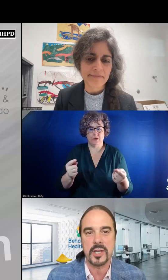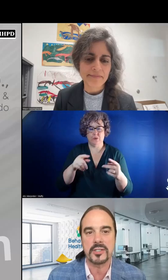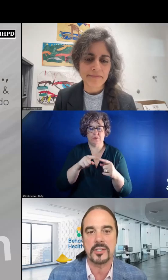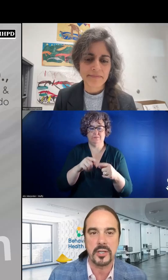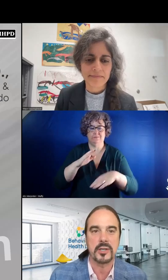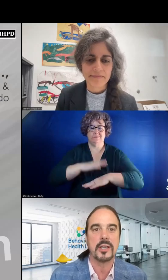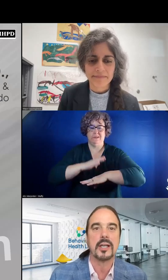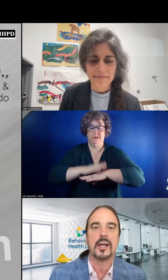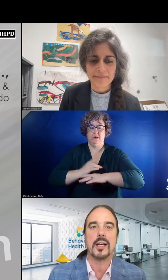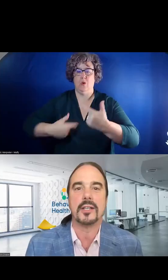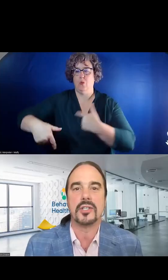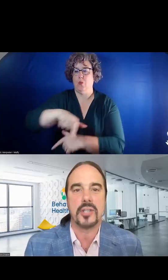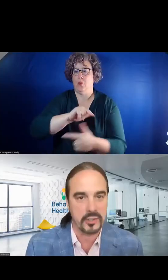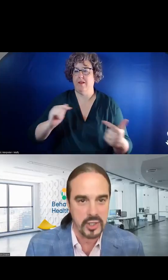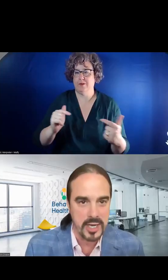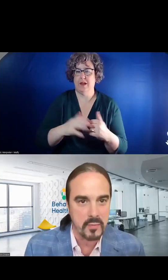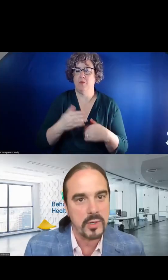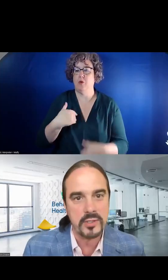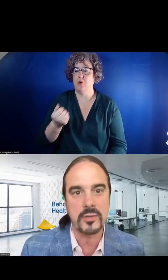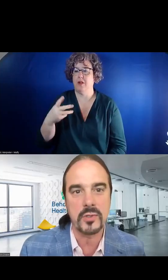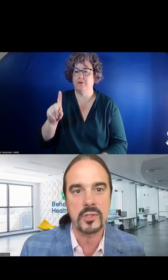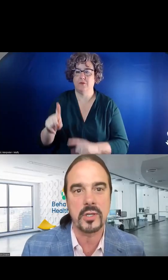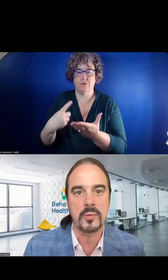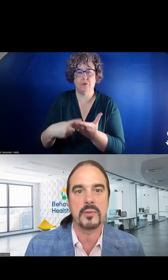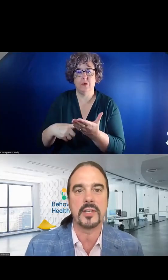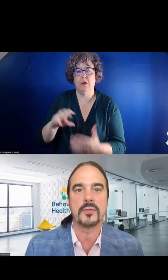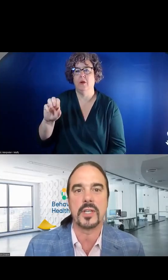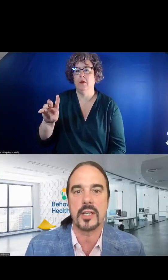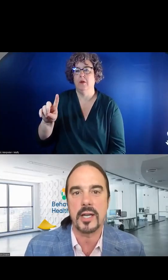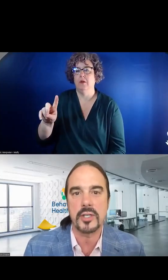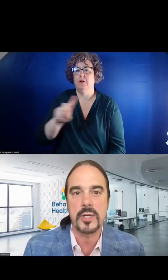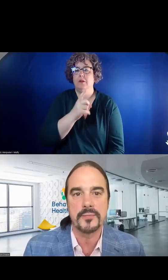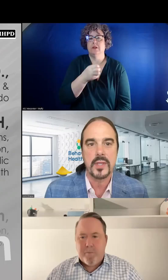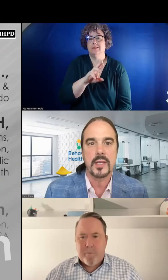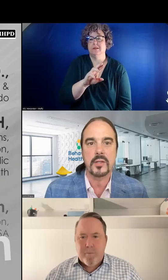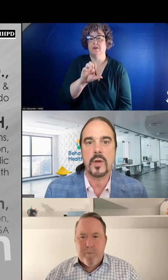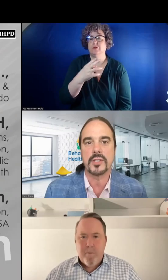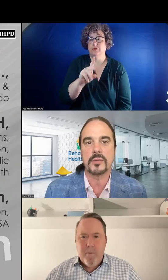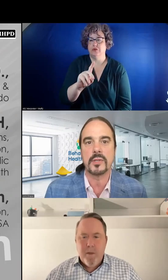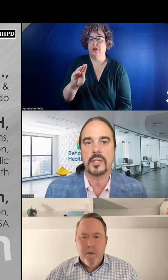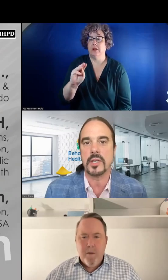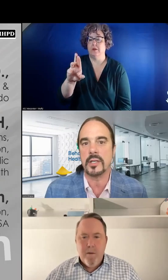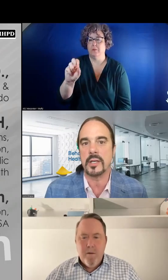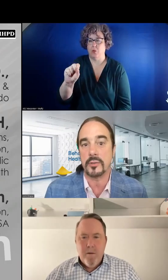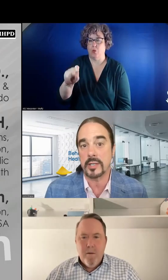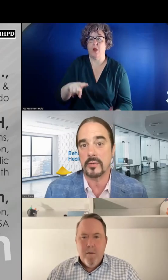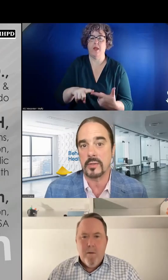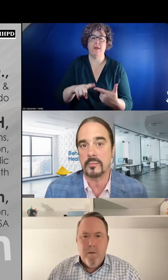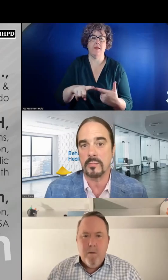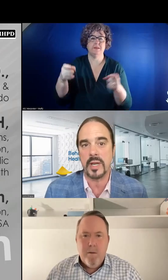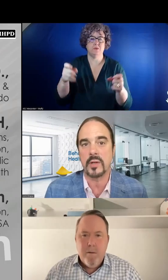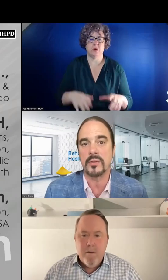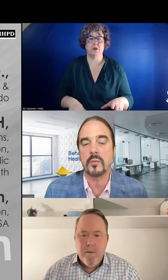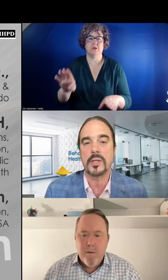few discussants here. Dr. Chad Morris, who's with the professor of psychiatry at the Wellness and Director of